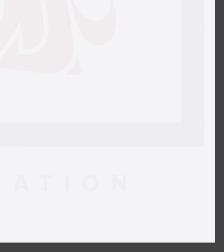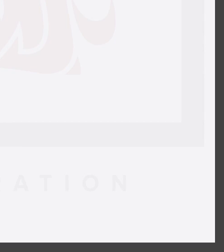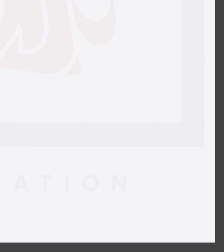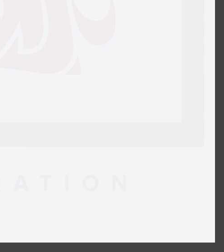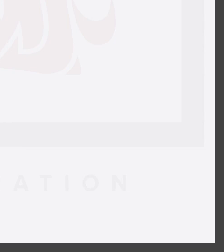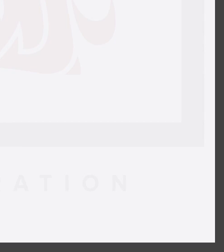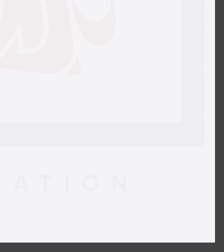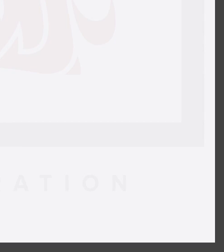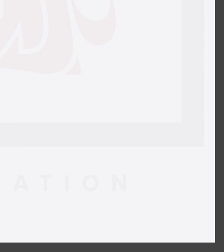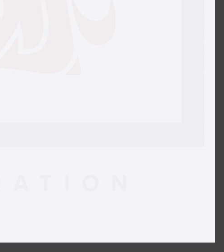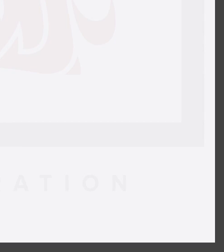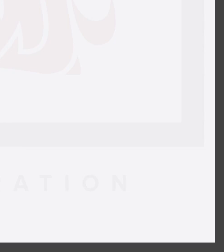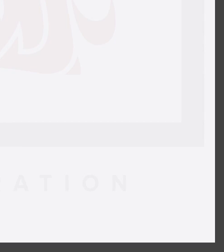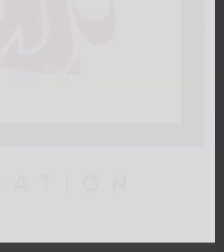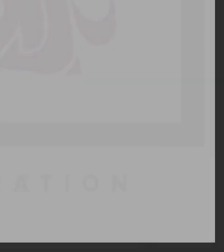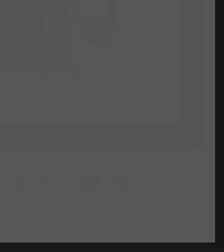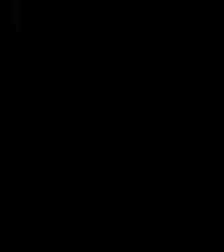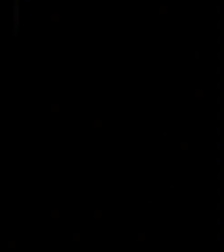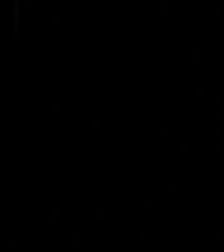doctoral graduates.